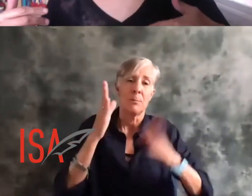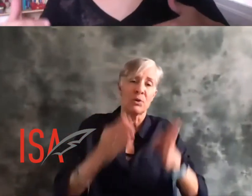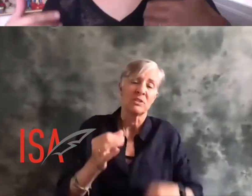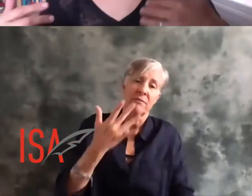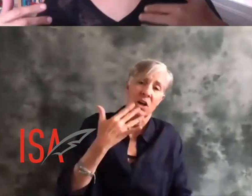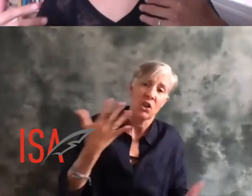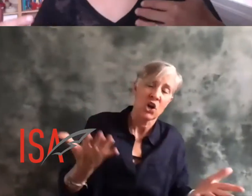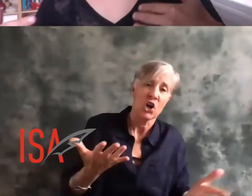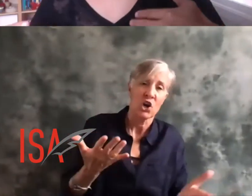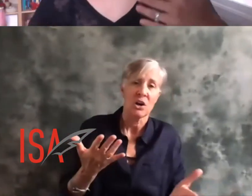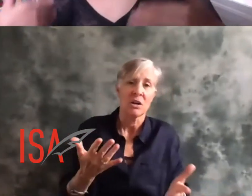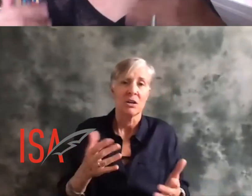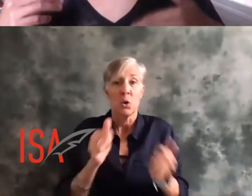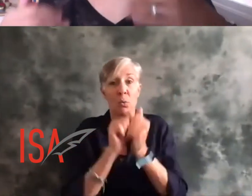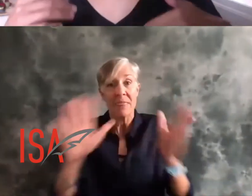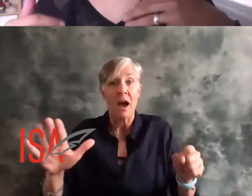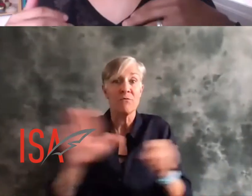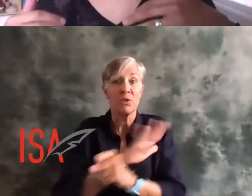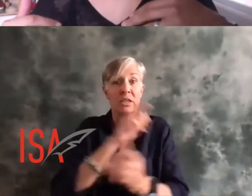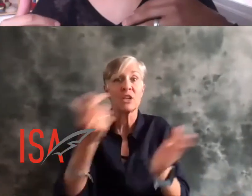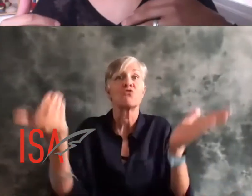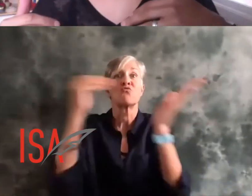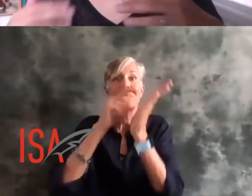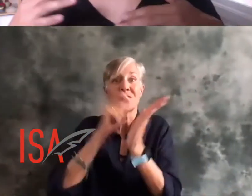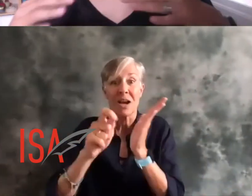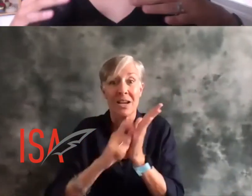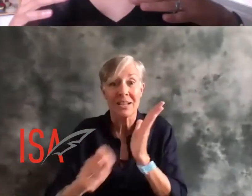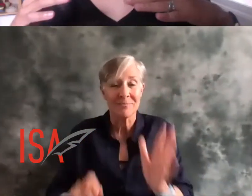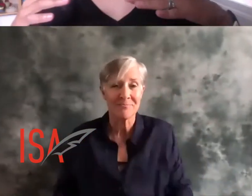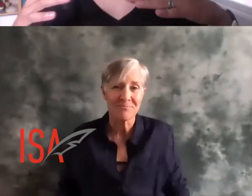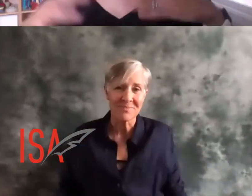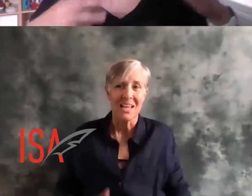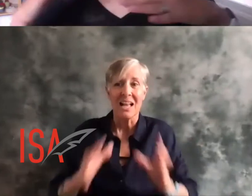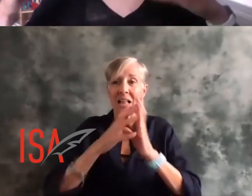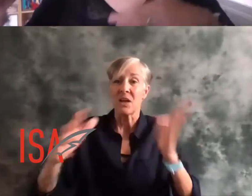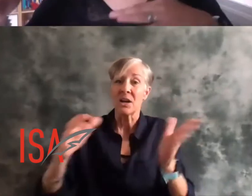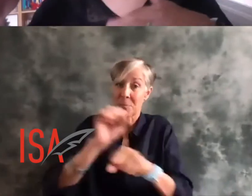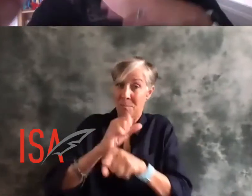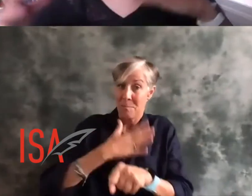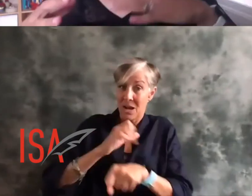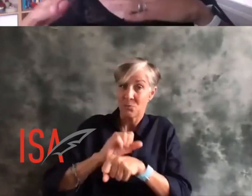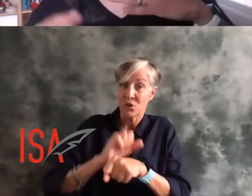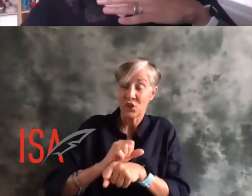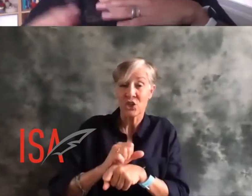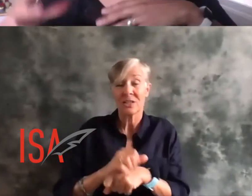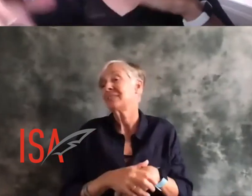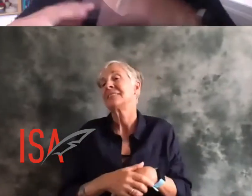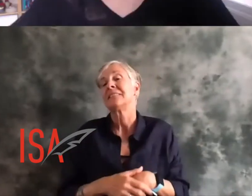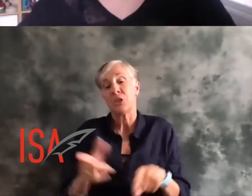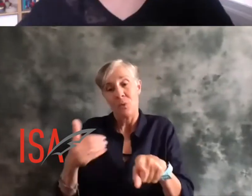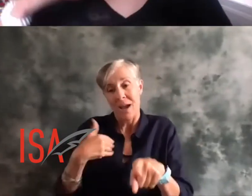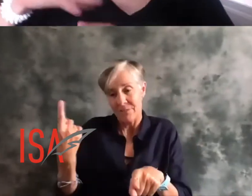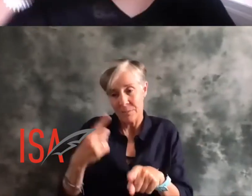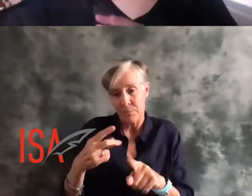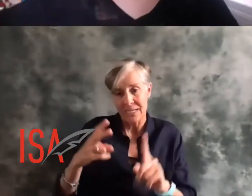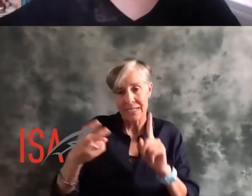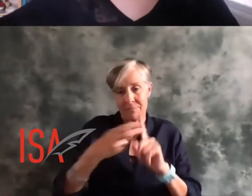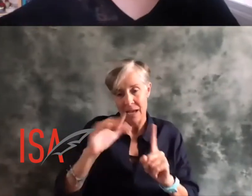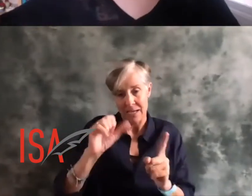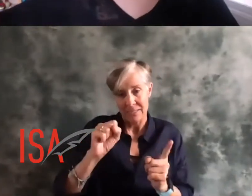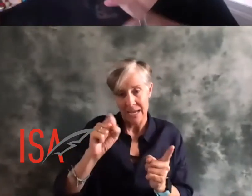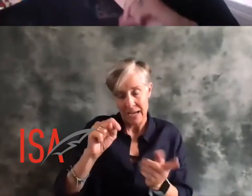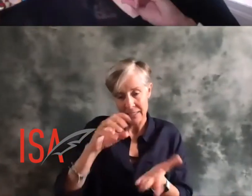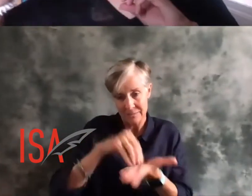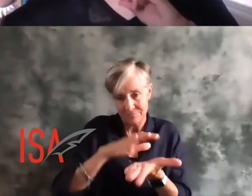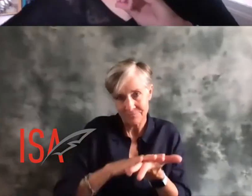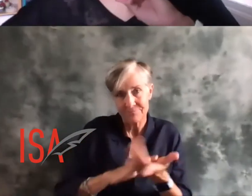rewrite, because a lot of the work I do comes down to something's being cast and it needs to be rewritten to go out to